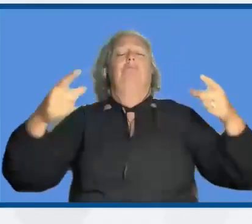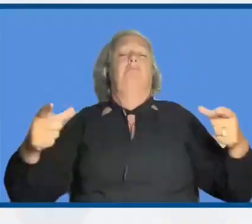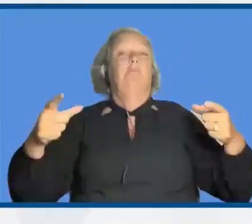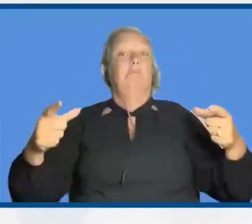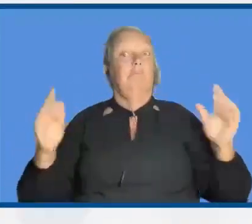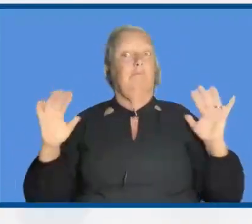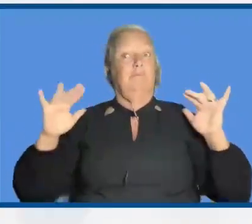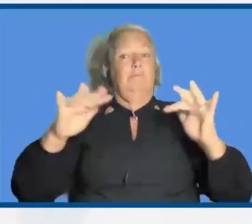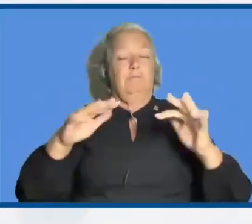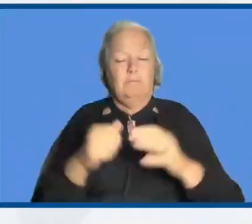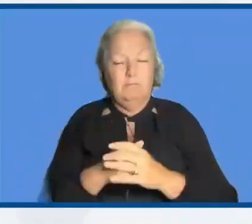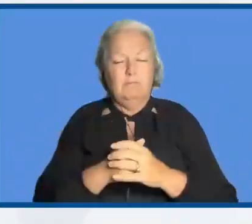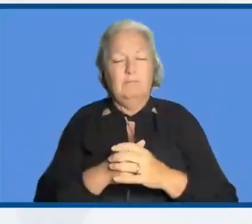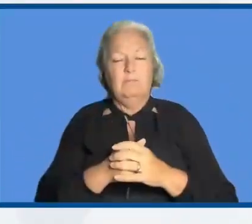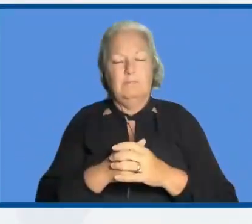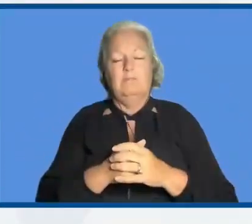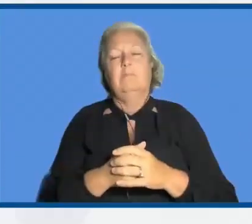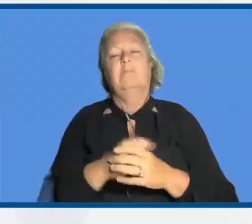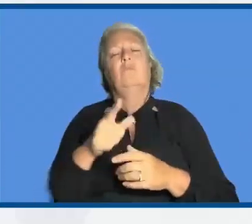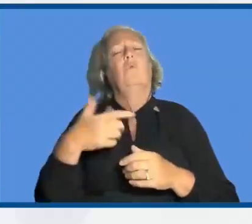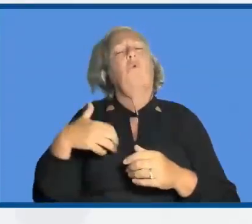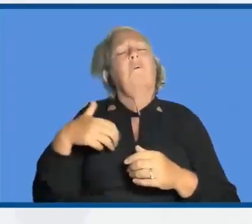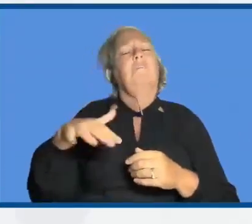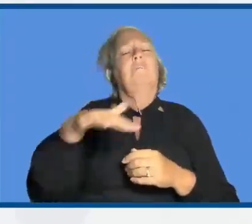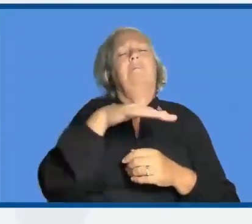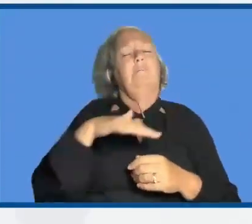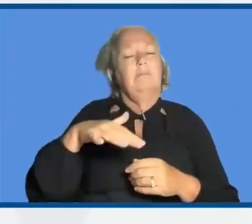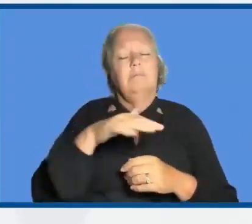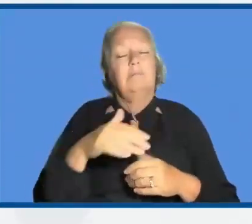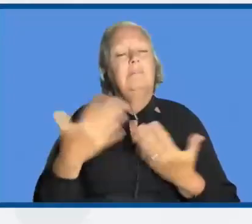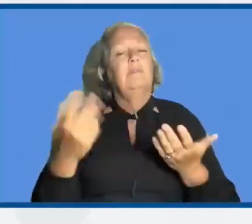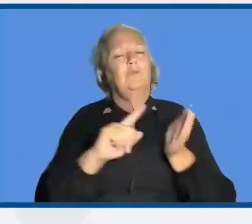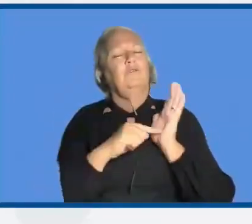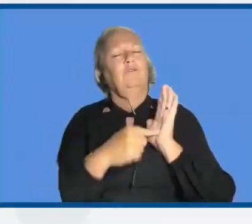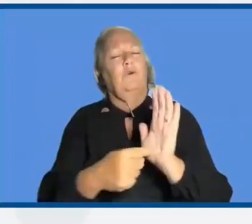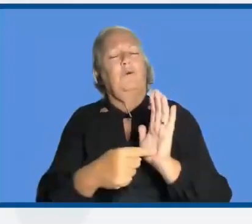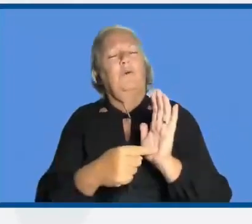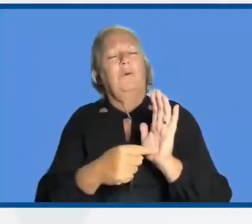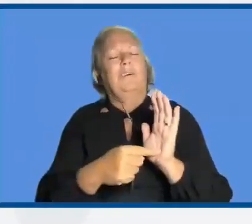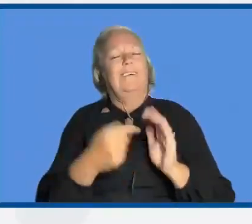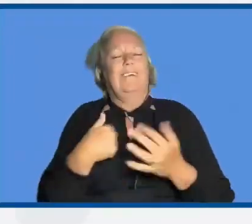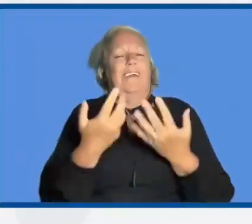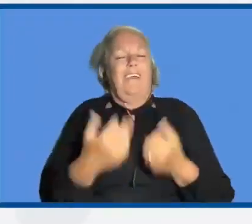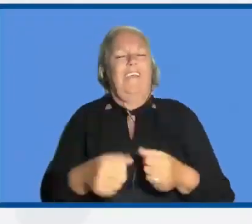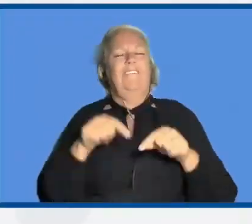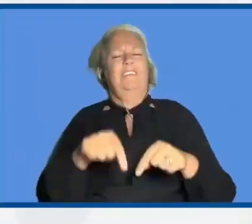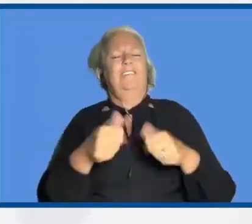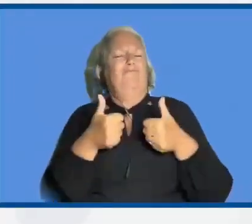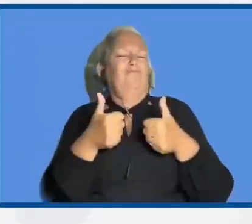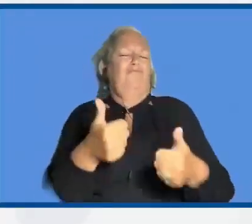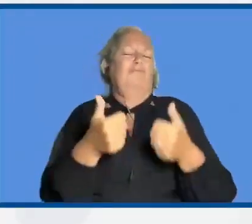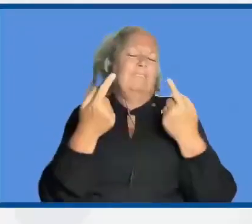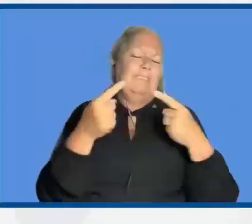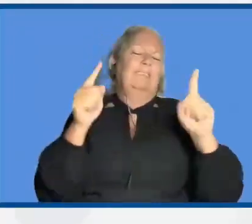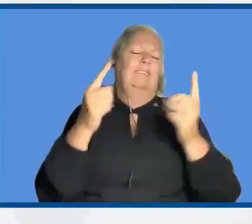of attendees is sufficient evidence of how successful it is. So I would like to congratulate